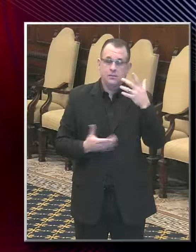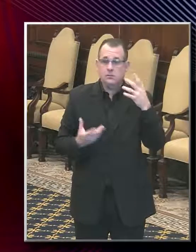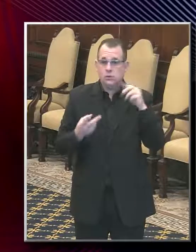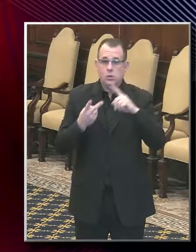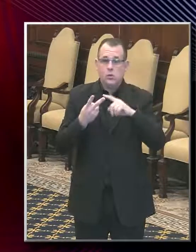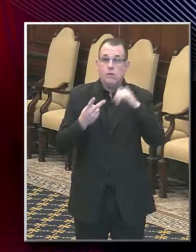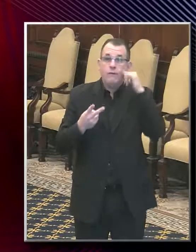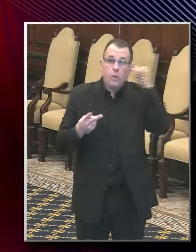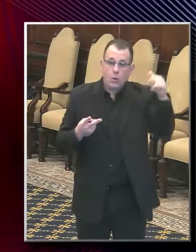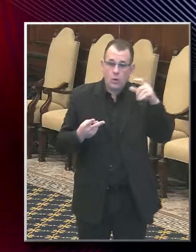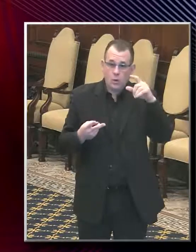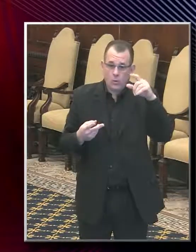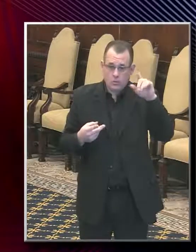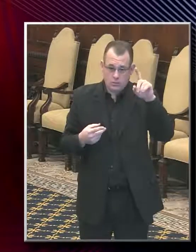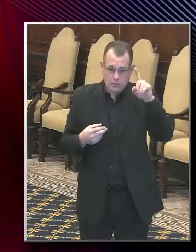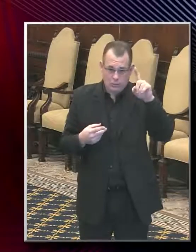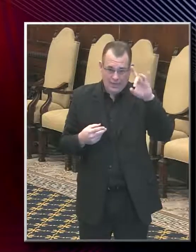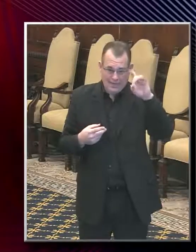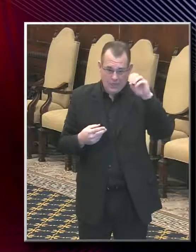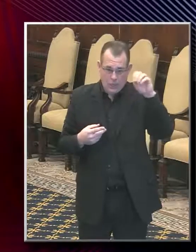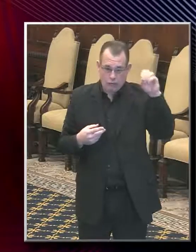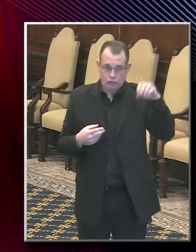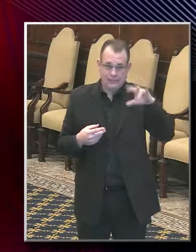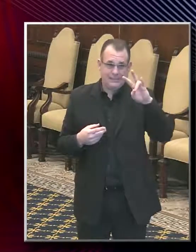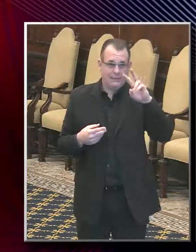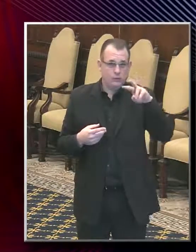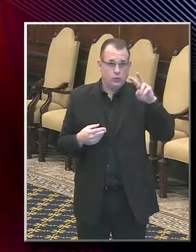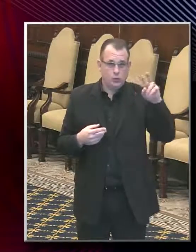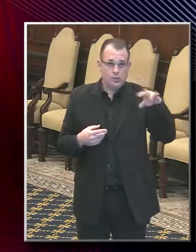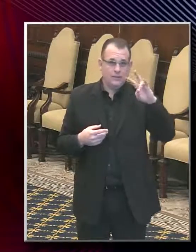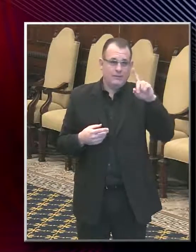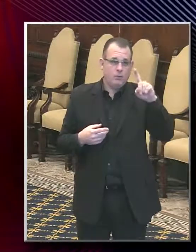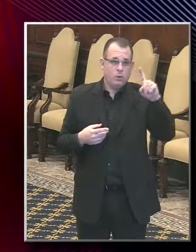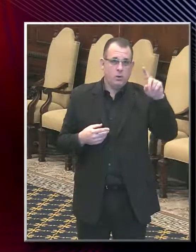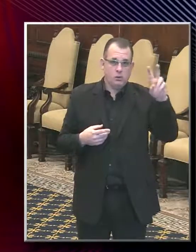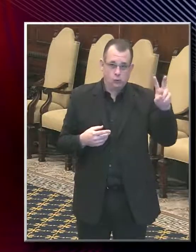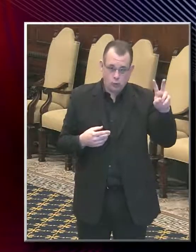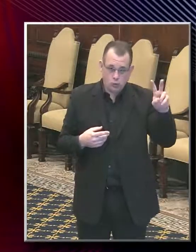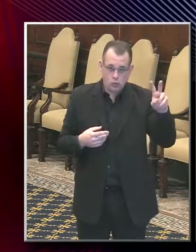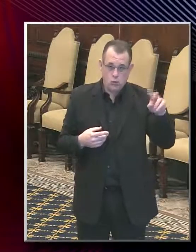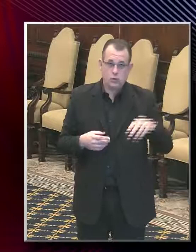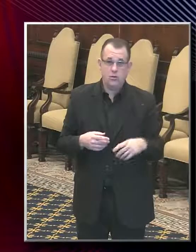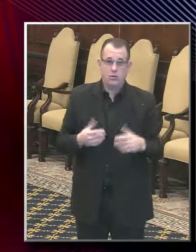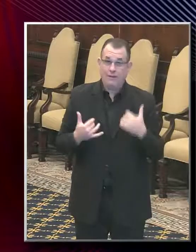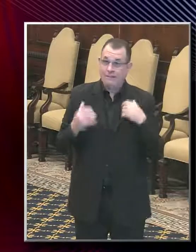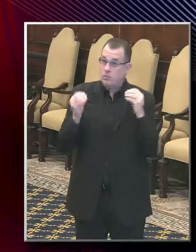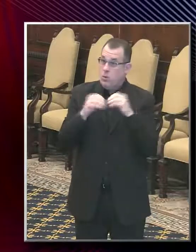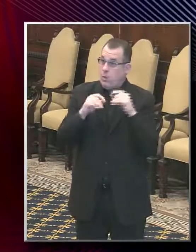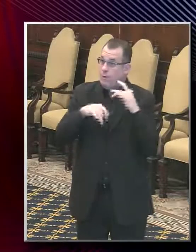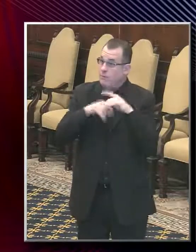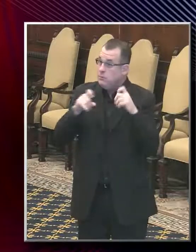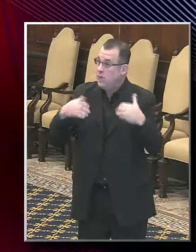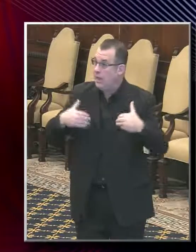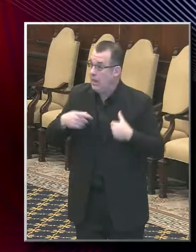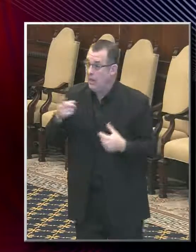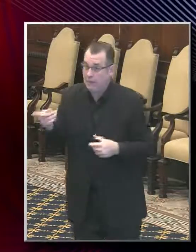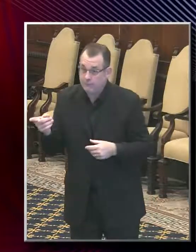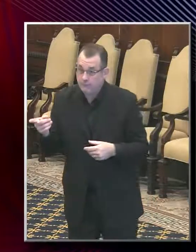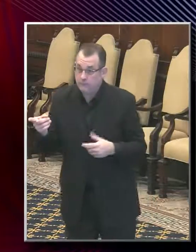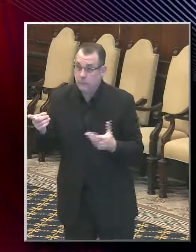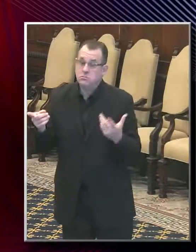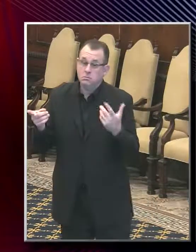site. However, we know that there's a lot of interest in making testing more available, particularly in neighborhoods and particularly for